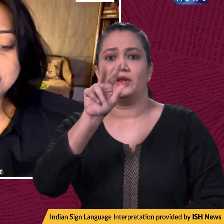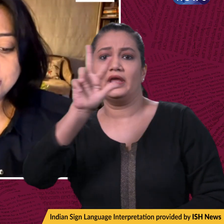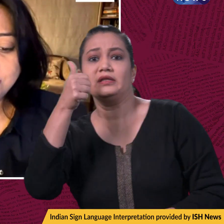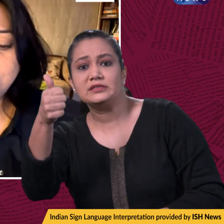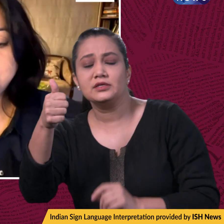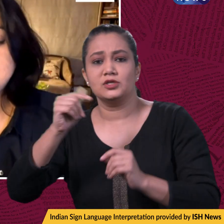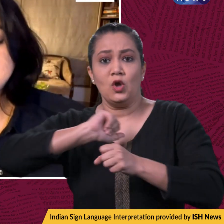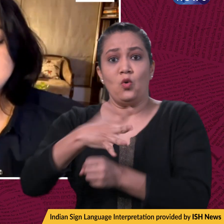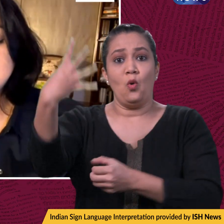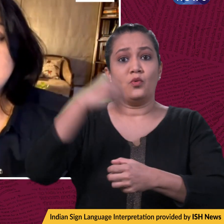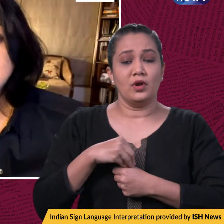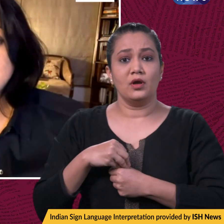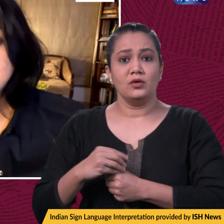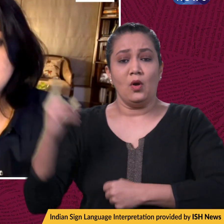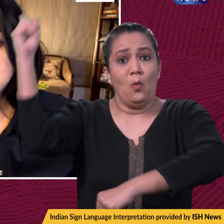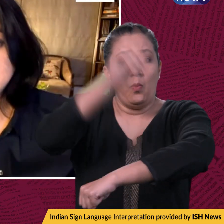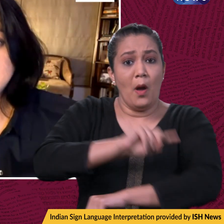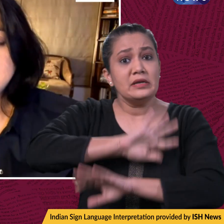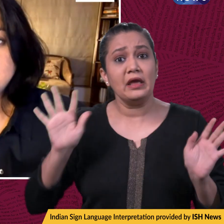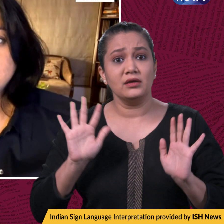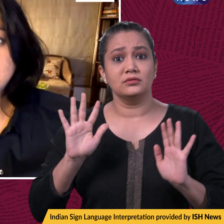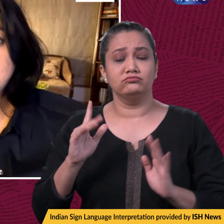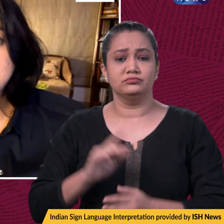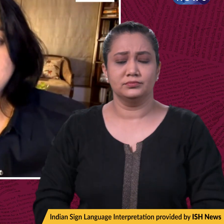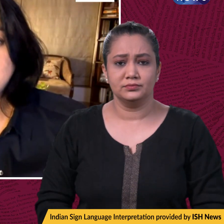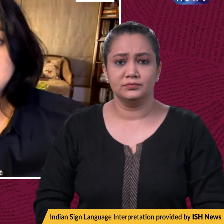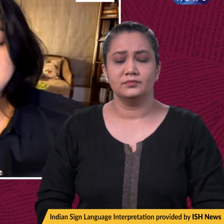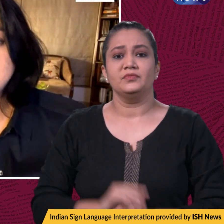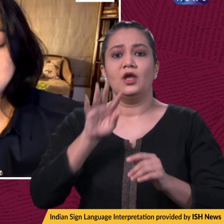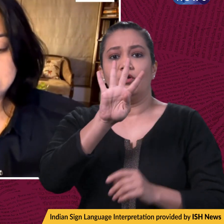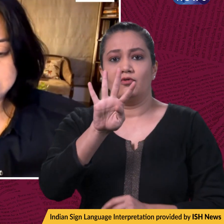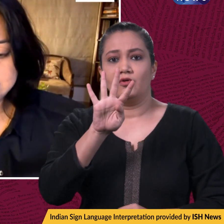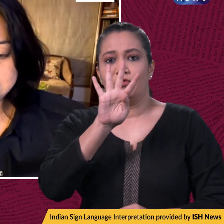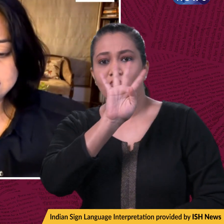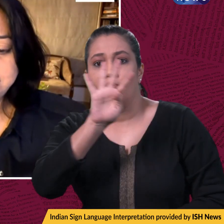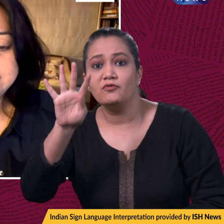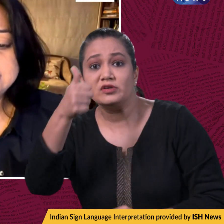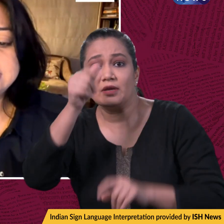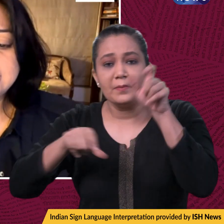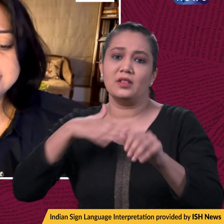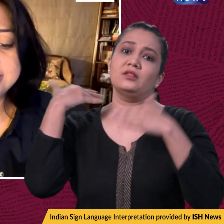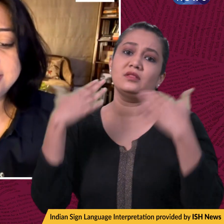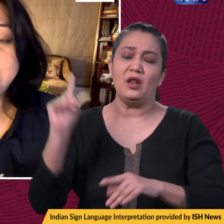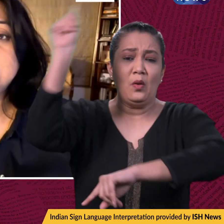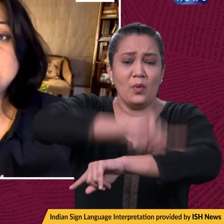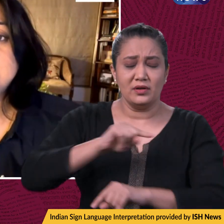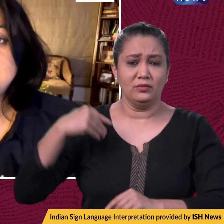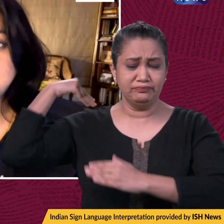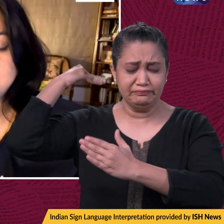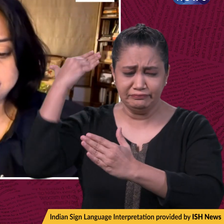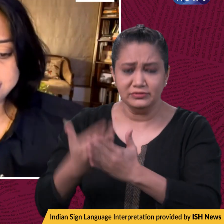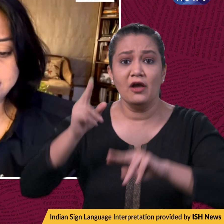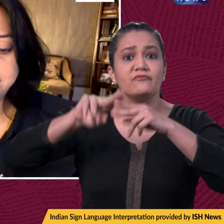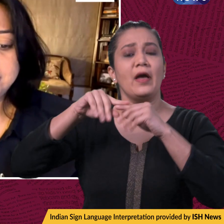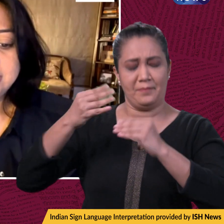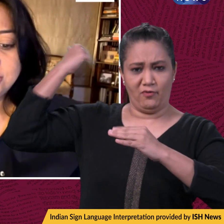67,186 new COVID cases in just one day. It also reported 446 deaths. This is the highest daily figure since